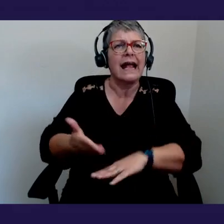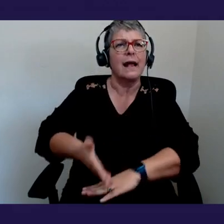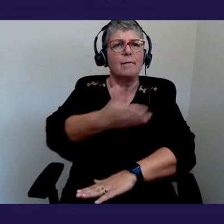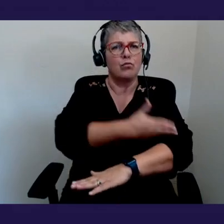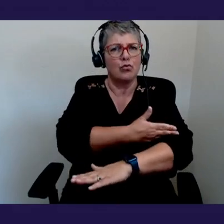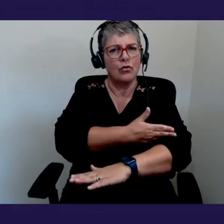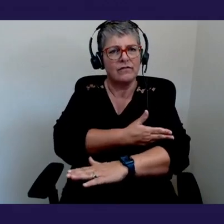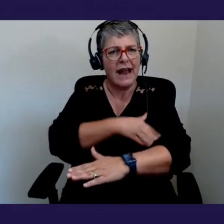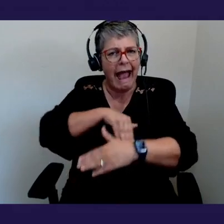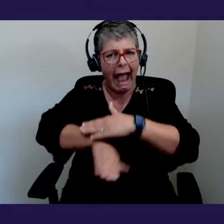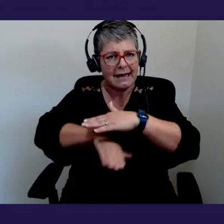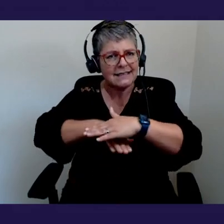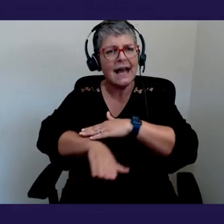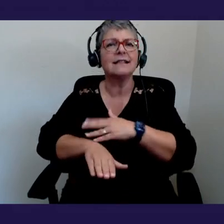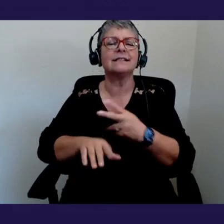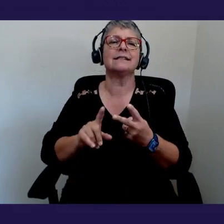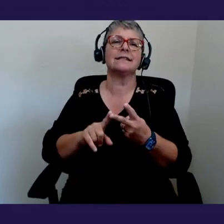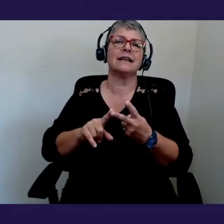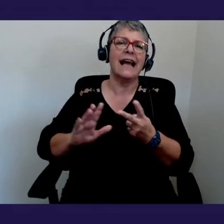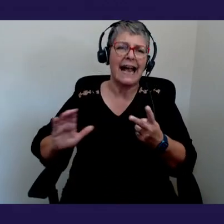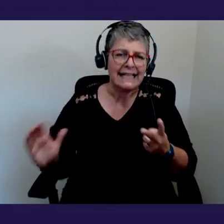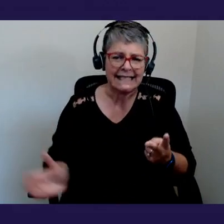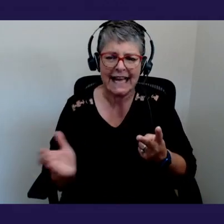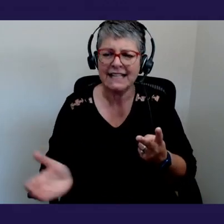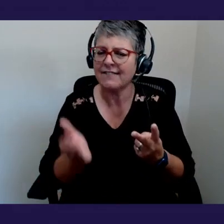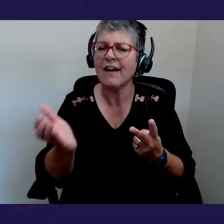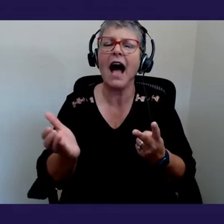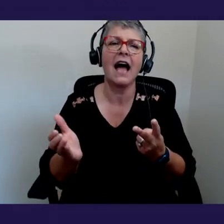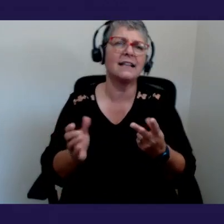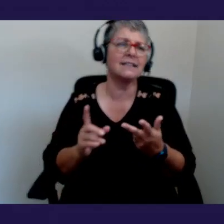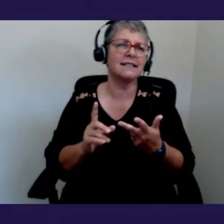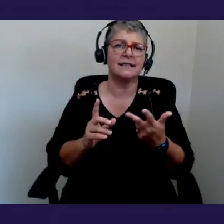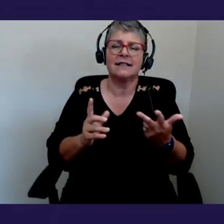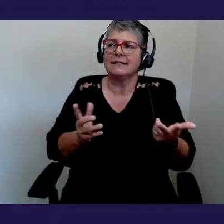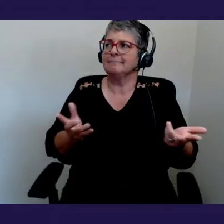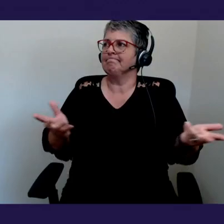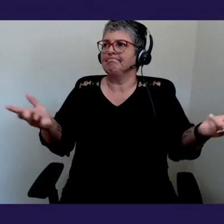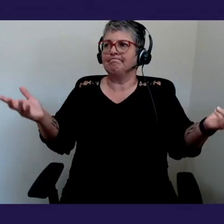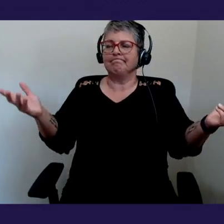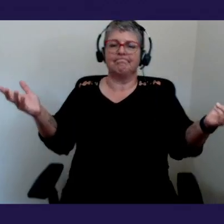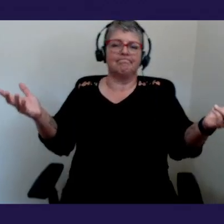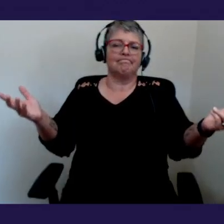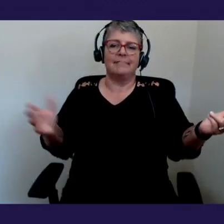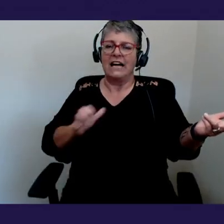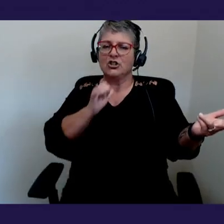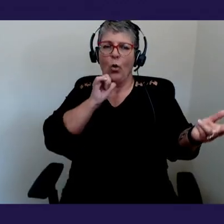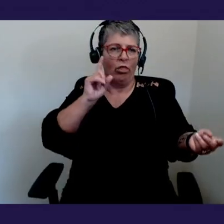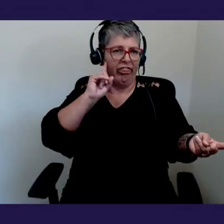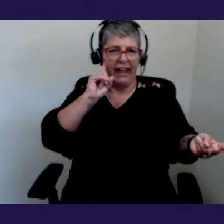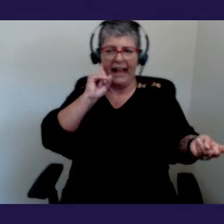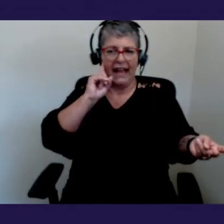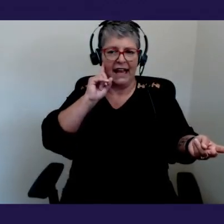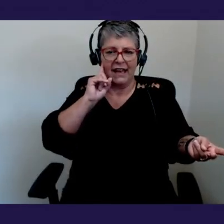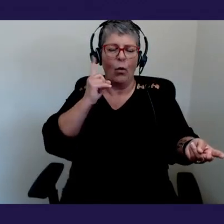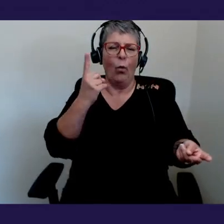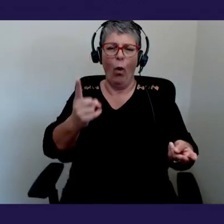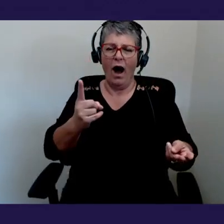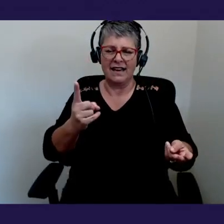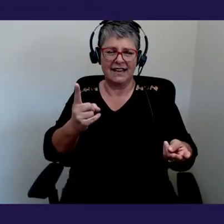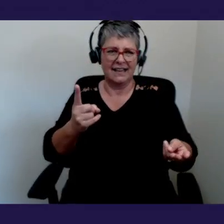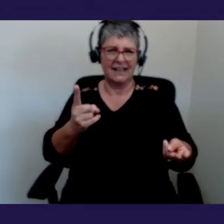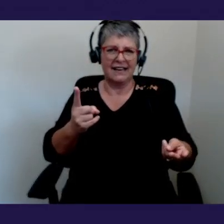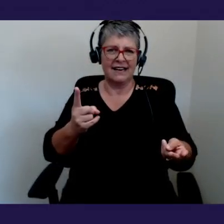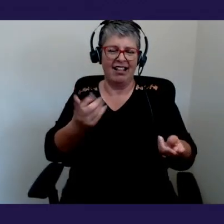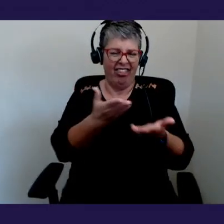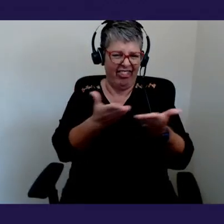incentivize vaccine uptake are great. I don't think it's a one-size-fits-all problem, and